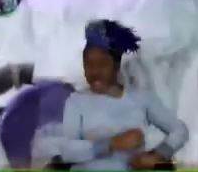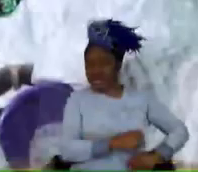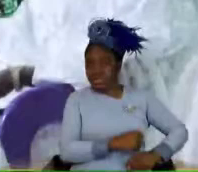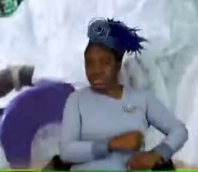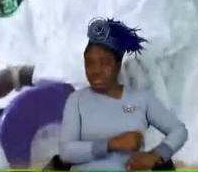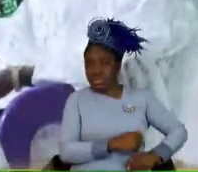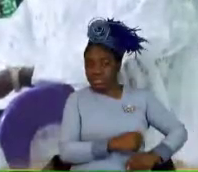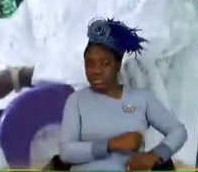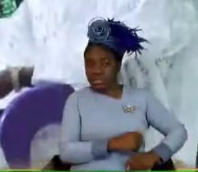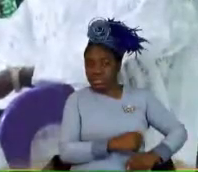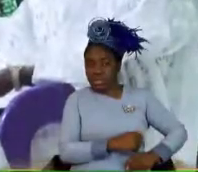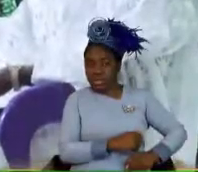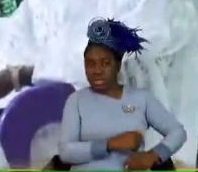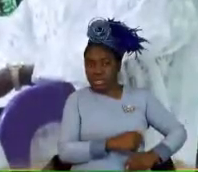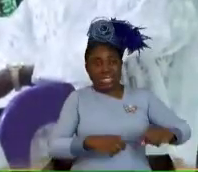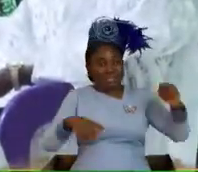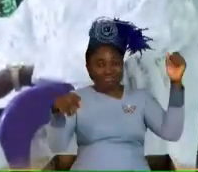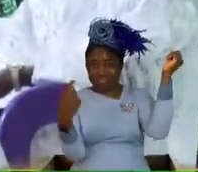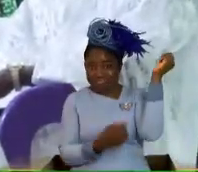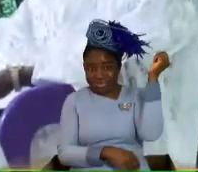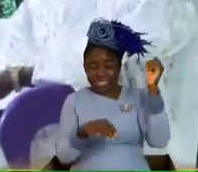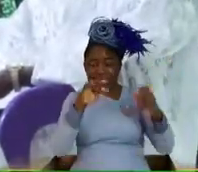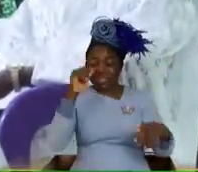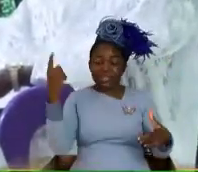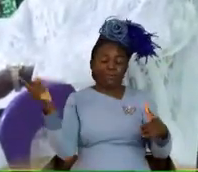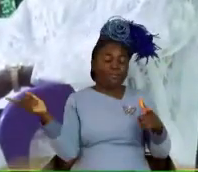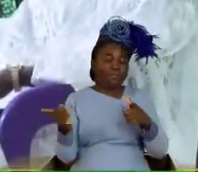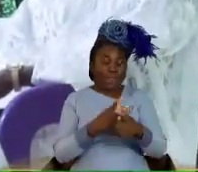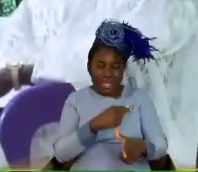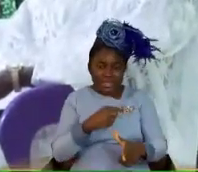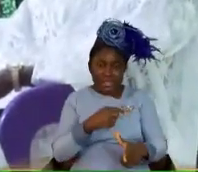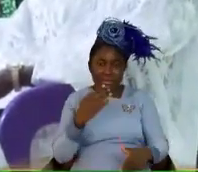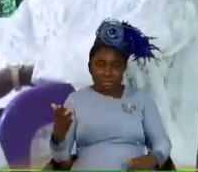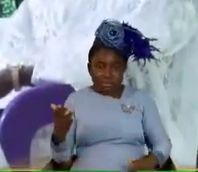discipline is the first priority.